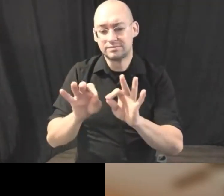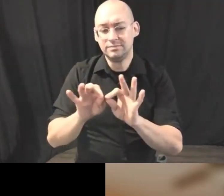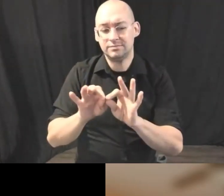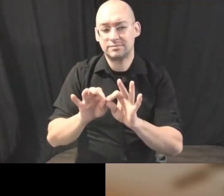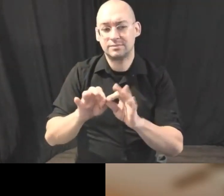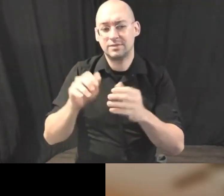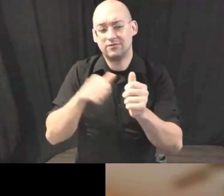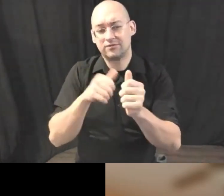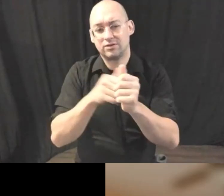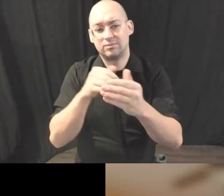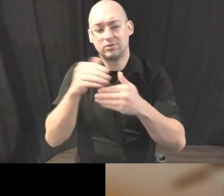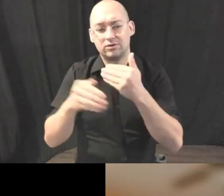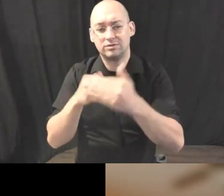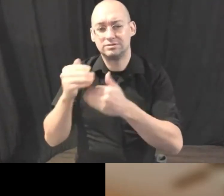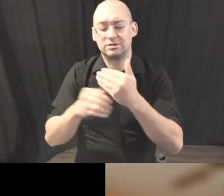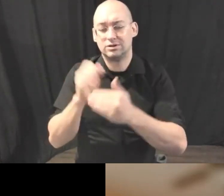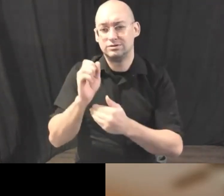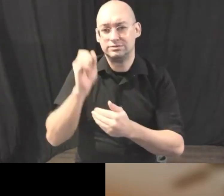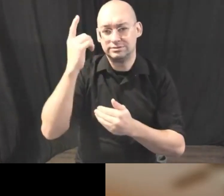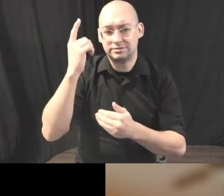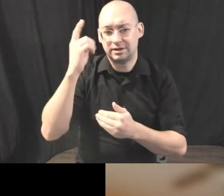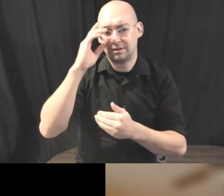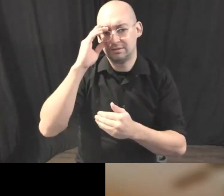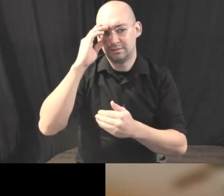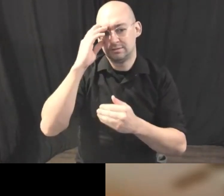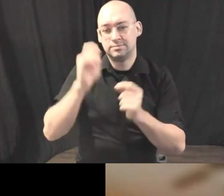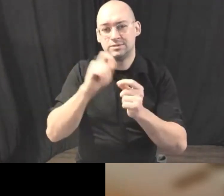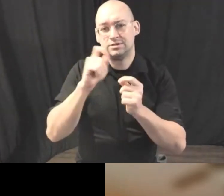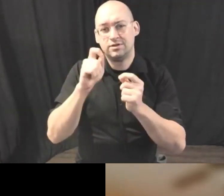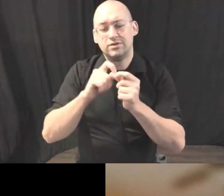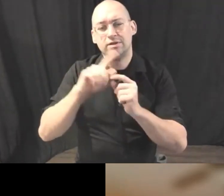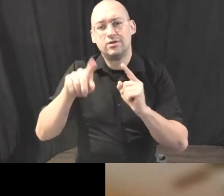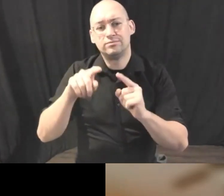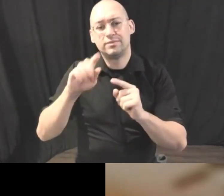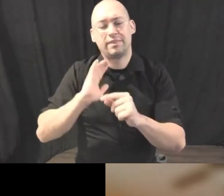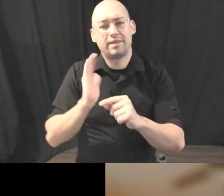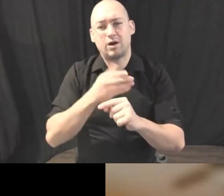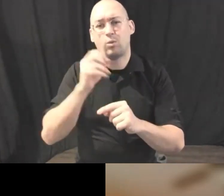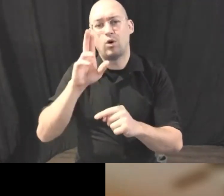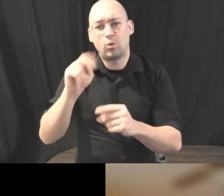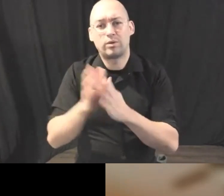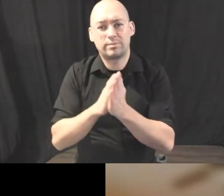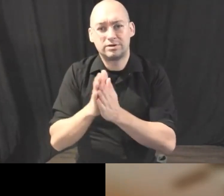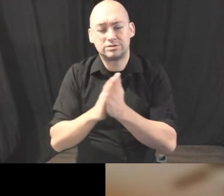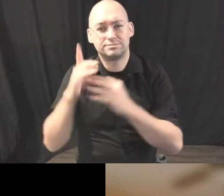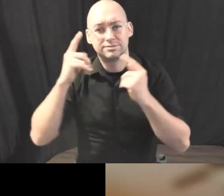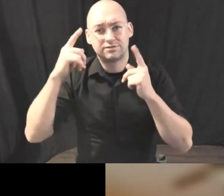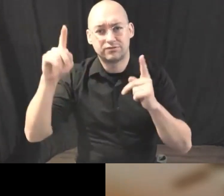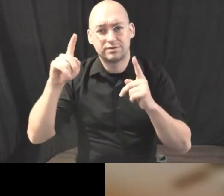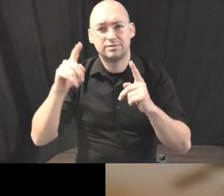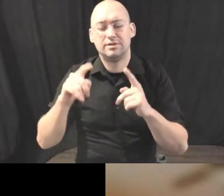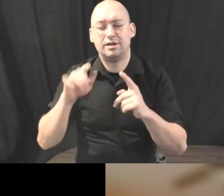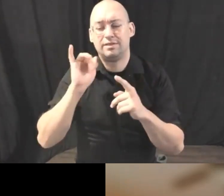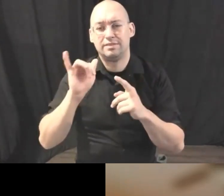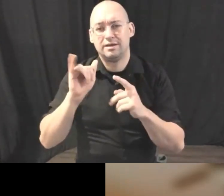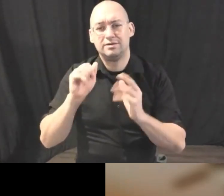the progress and understand, in particular, when there are initiatives that are successful, the extent to which that addresses